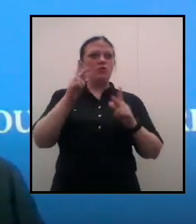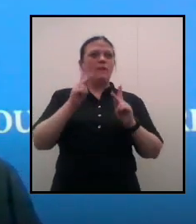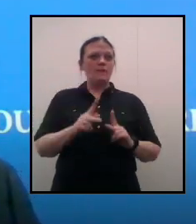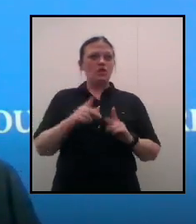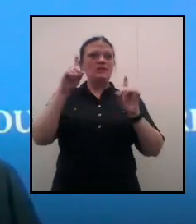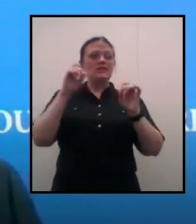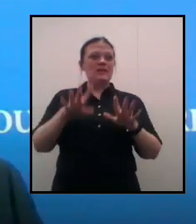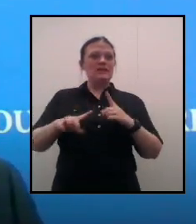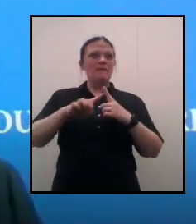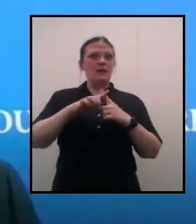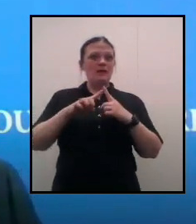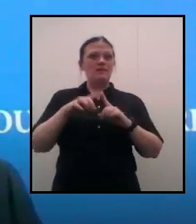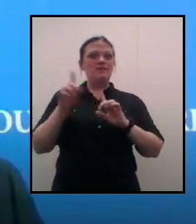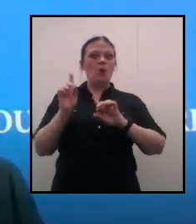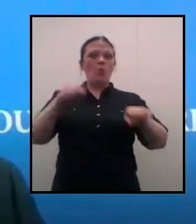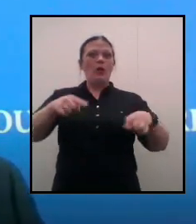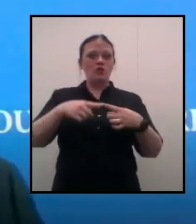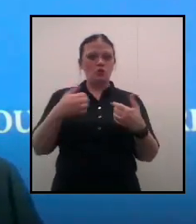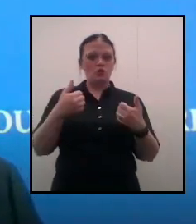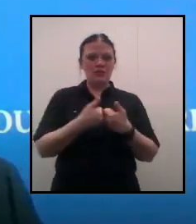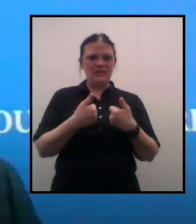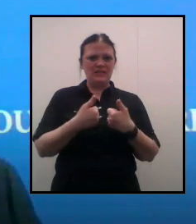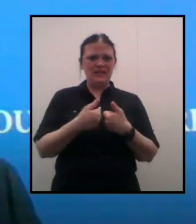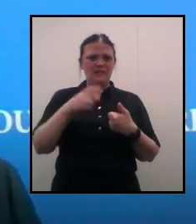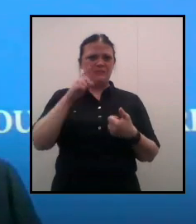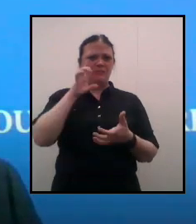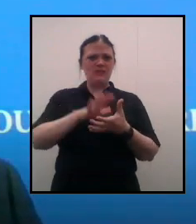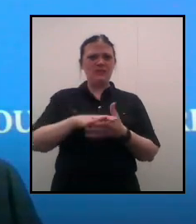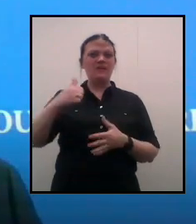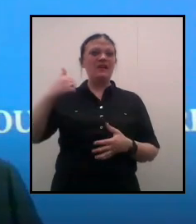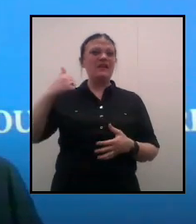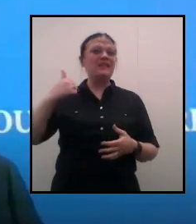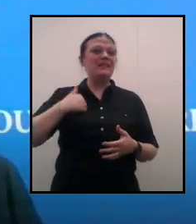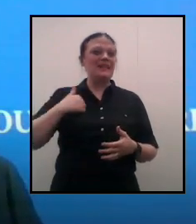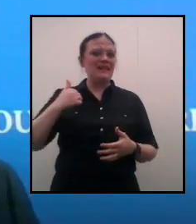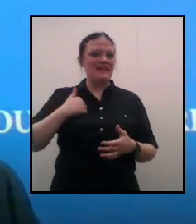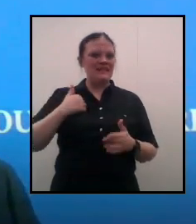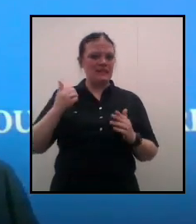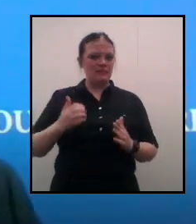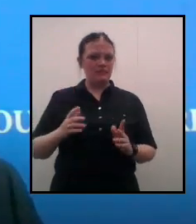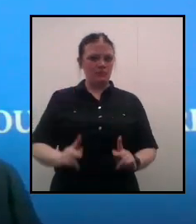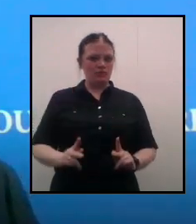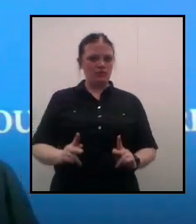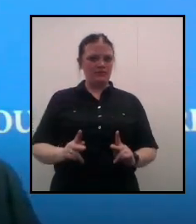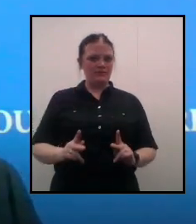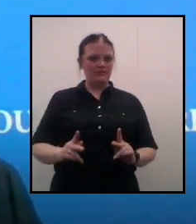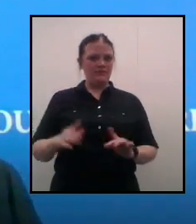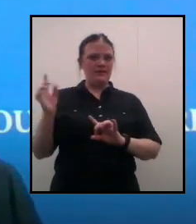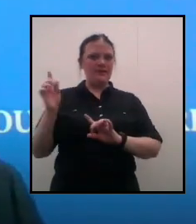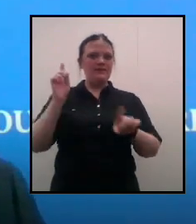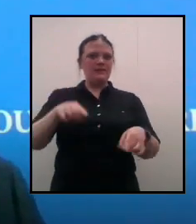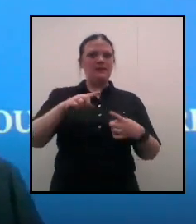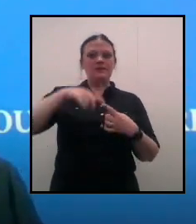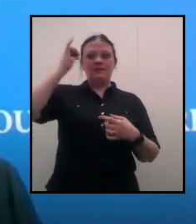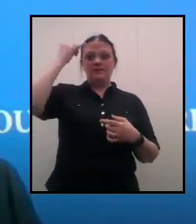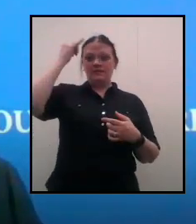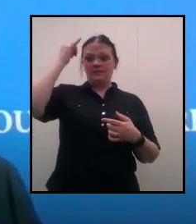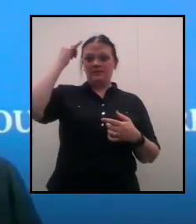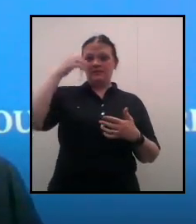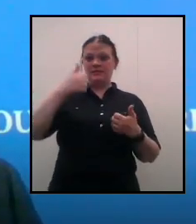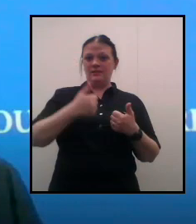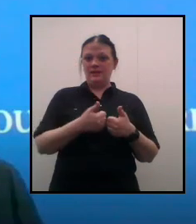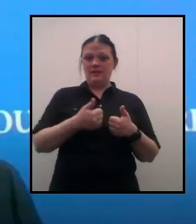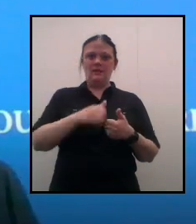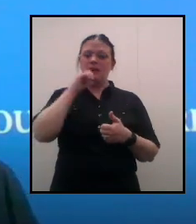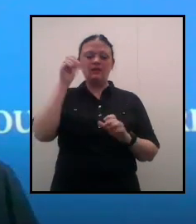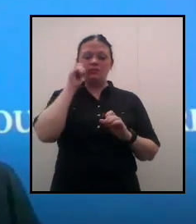tested positive that attended the Sabres game. I believe that was a Canadian citizen who attended the Sabres game, which is not